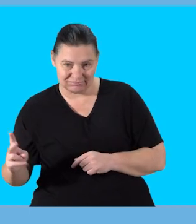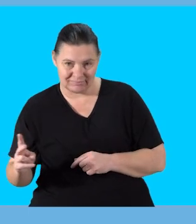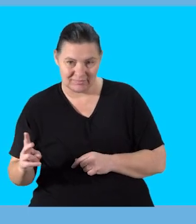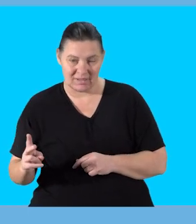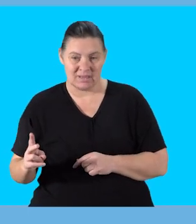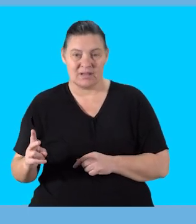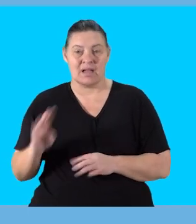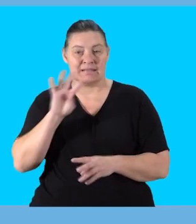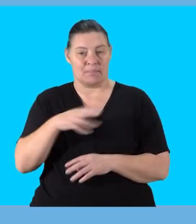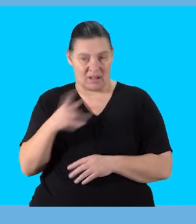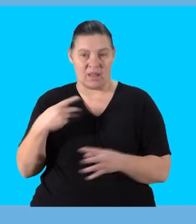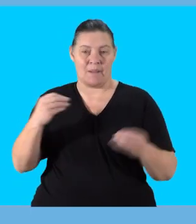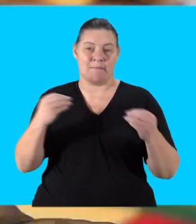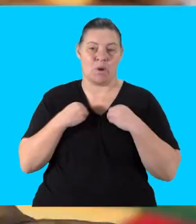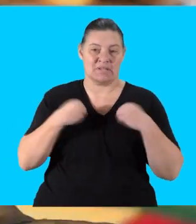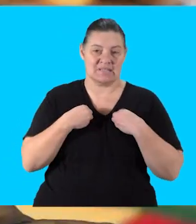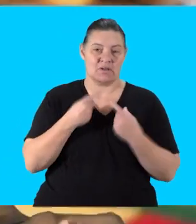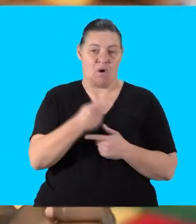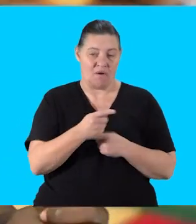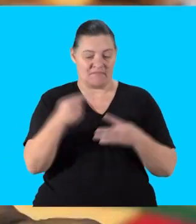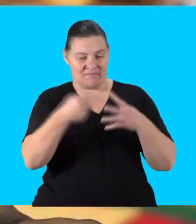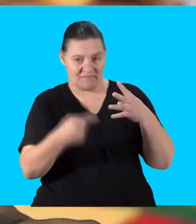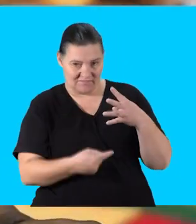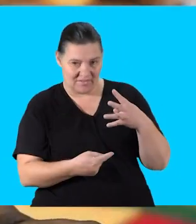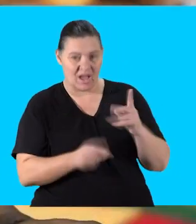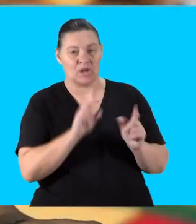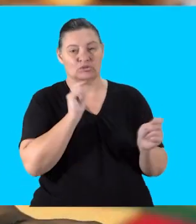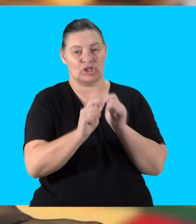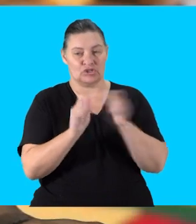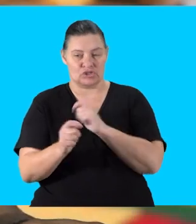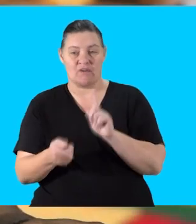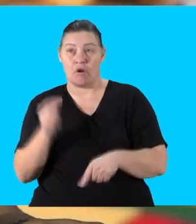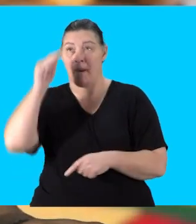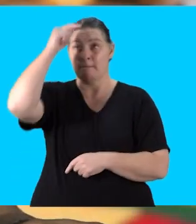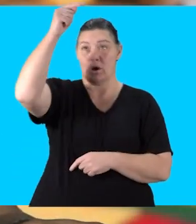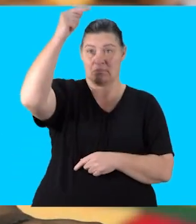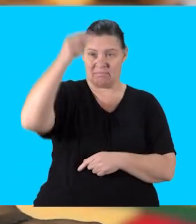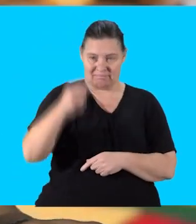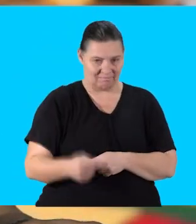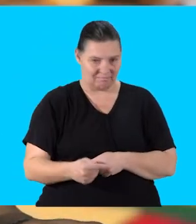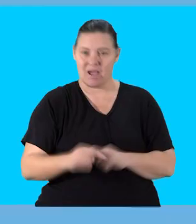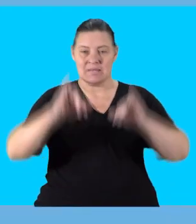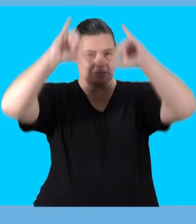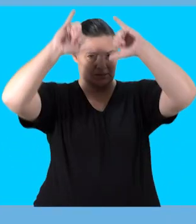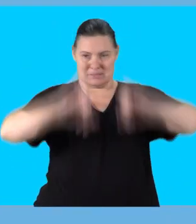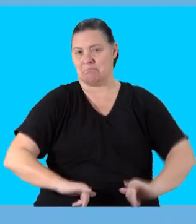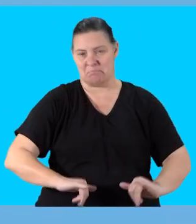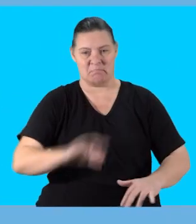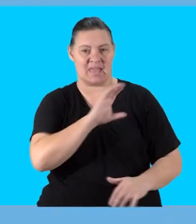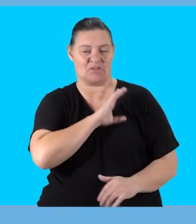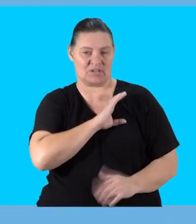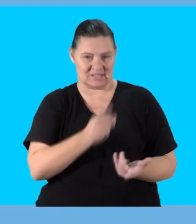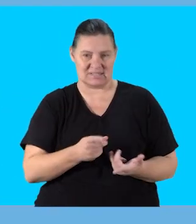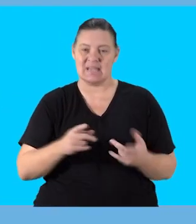the periodic tables, the properties of these elements, they change. But as you're moving from top to bottom, they all have